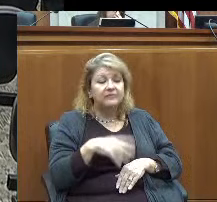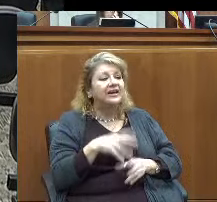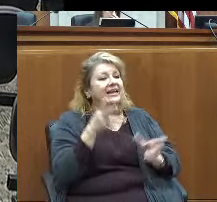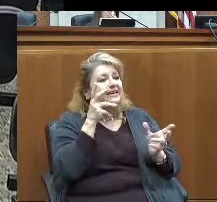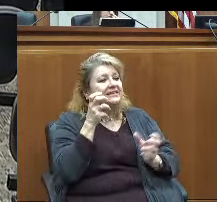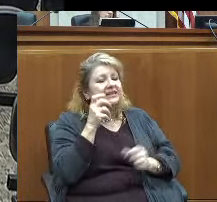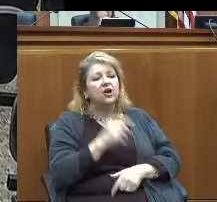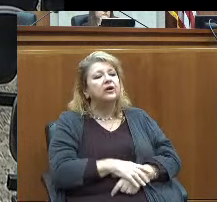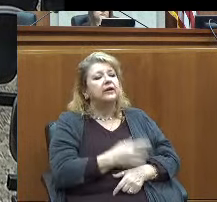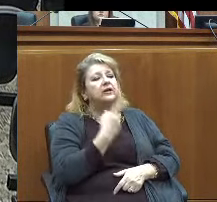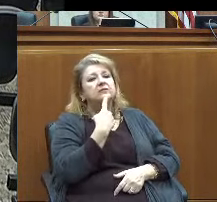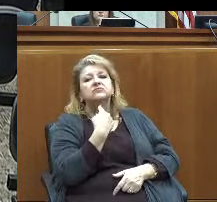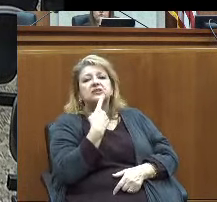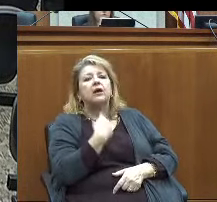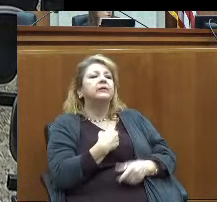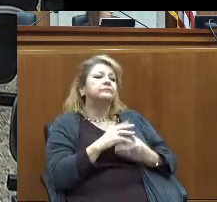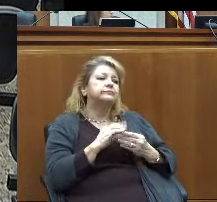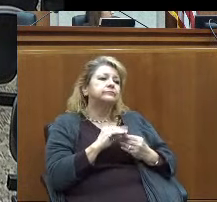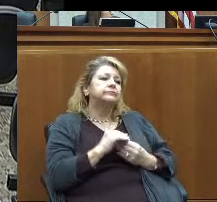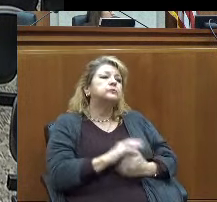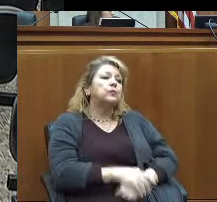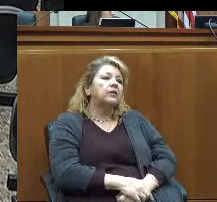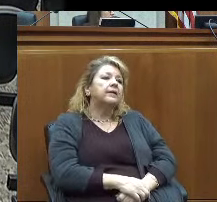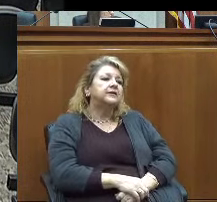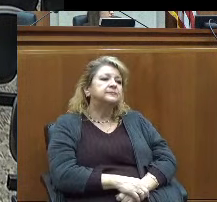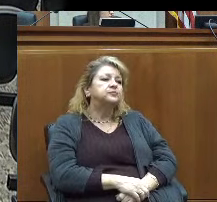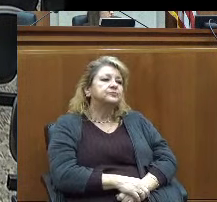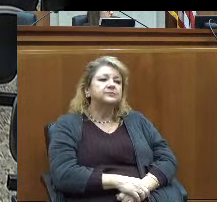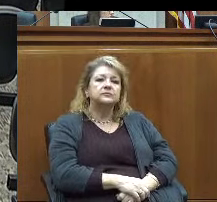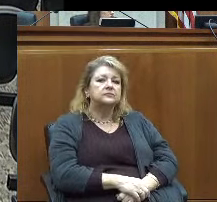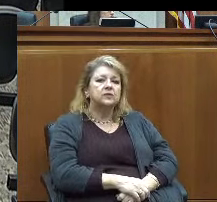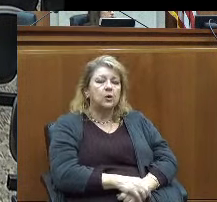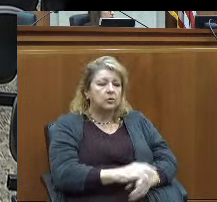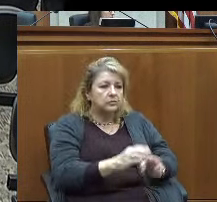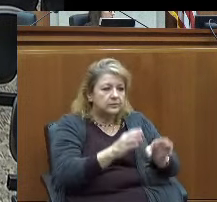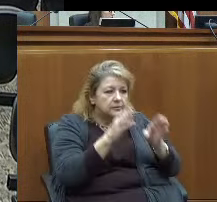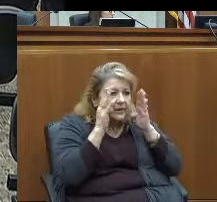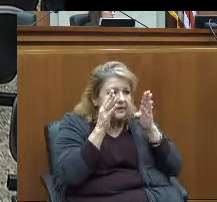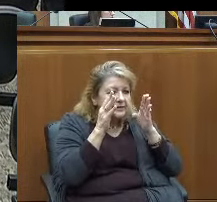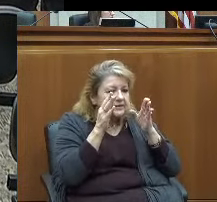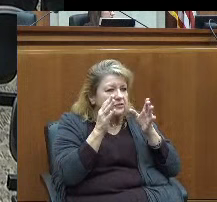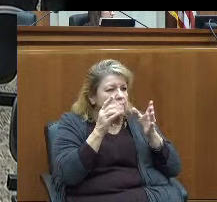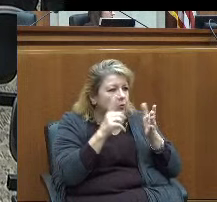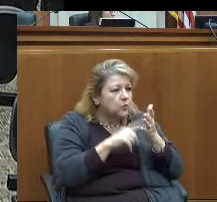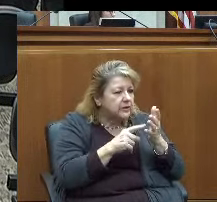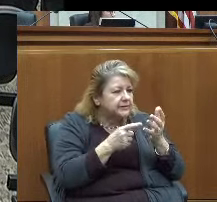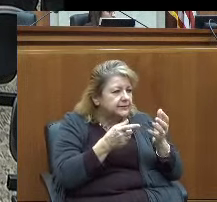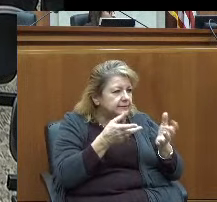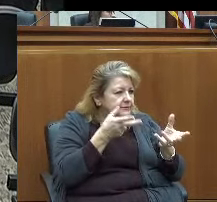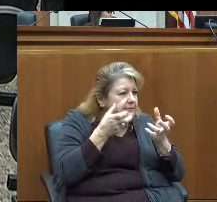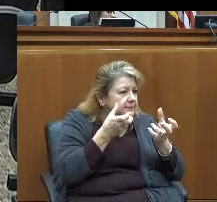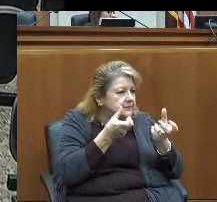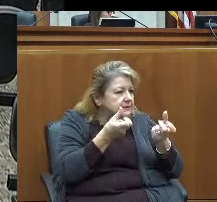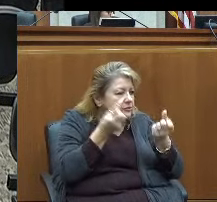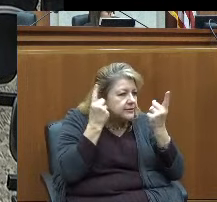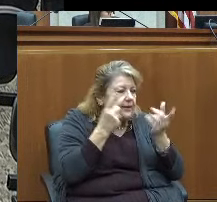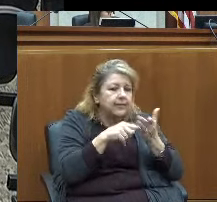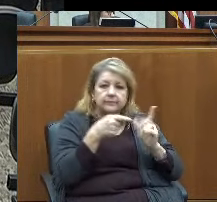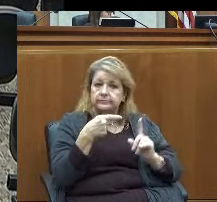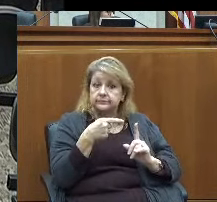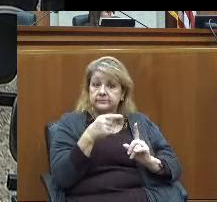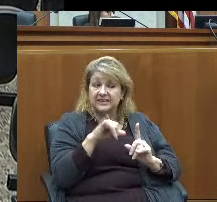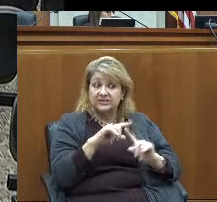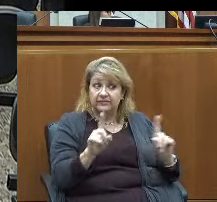but listening to where it can make sense for us. Also, if you look at the data on the exit interviews, if you look at the percentage